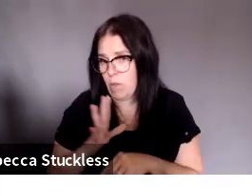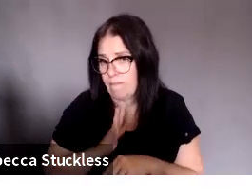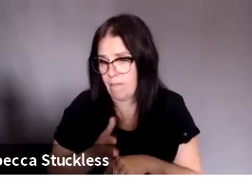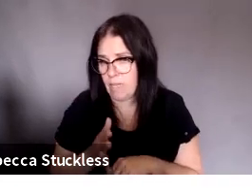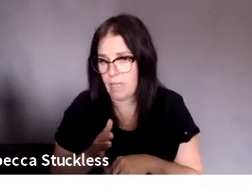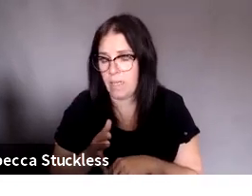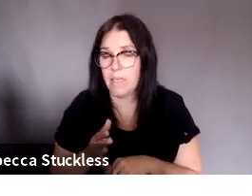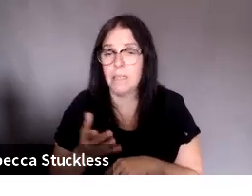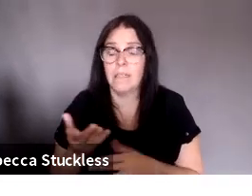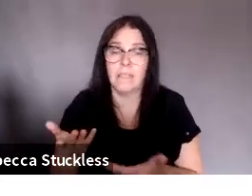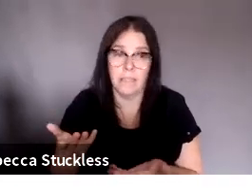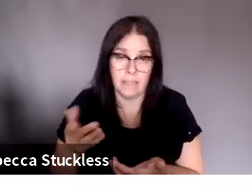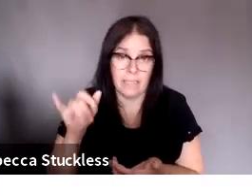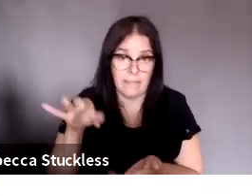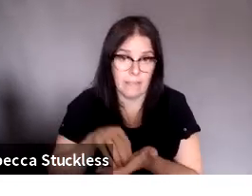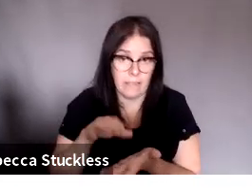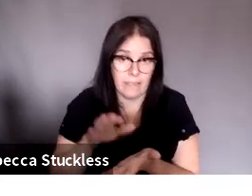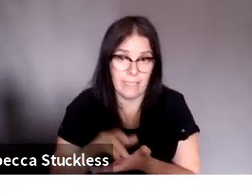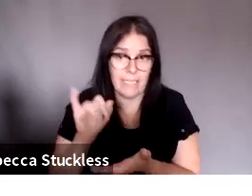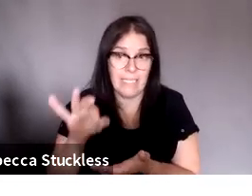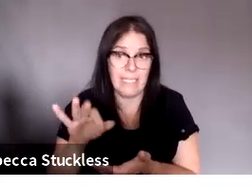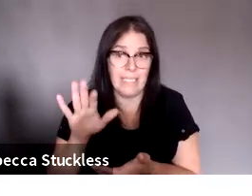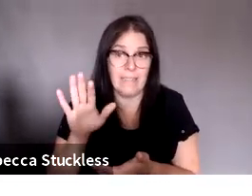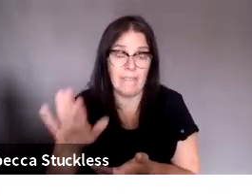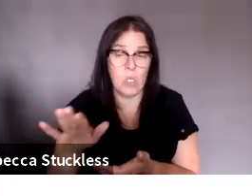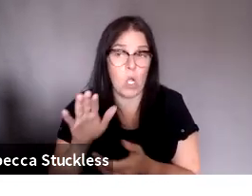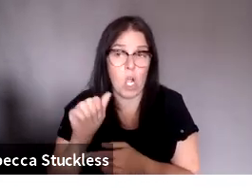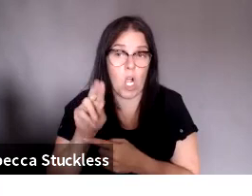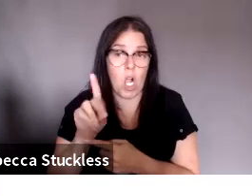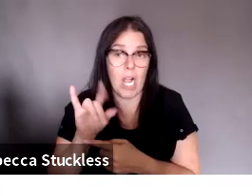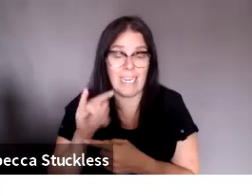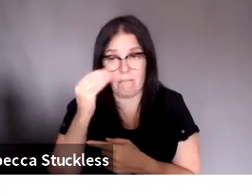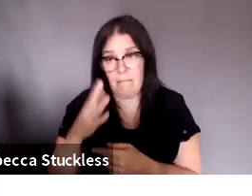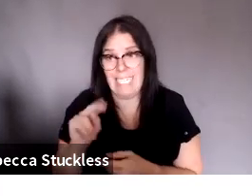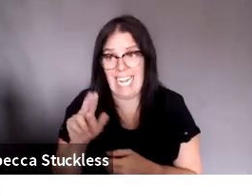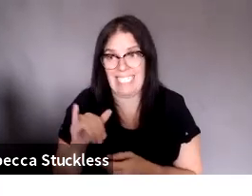were audited, Nancy, my interpretation is that